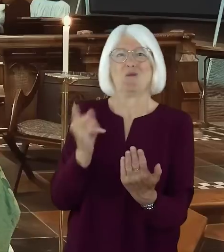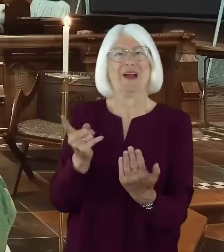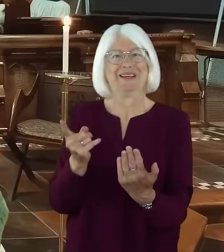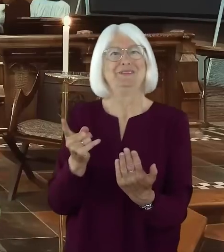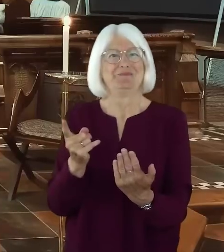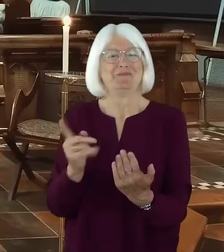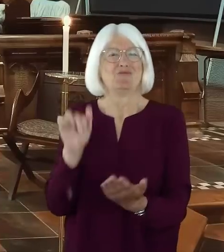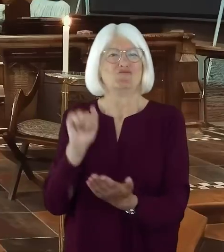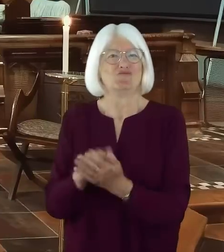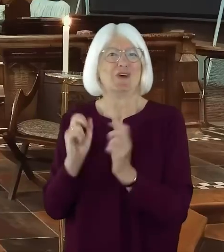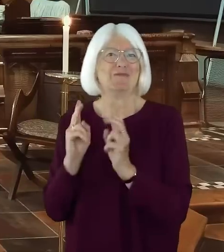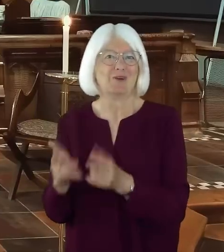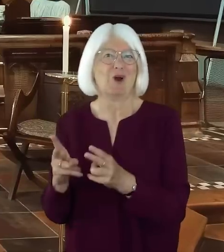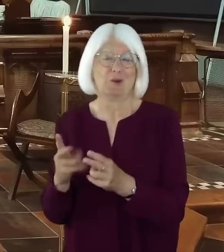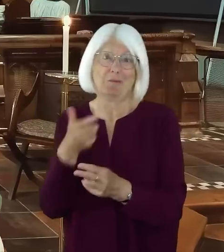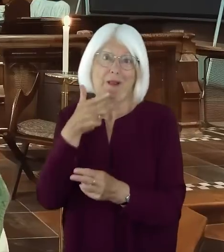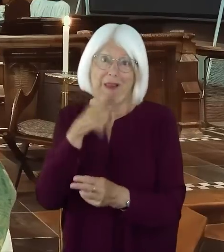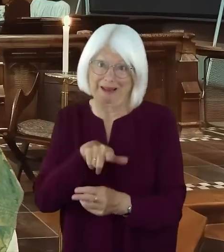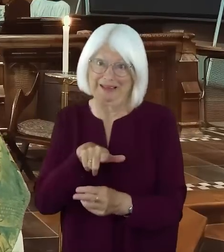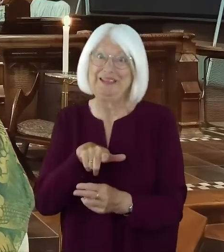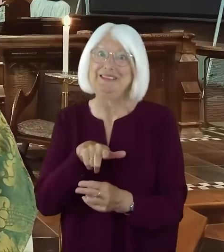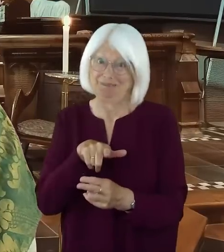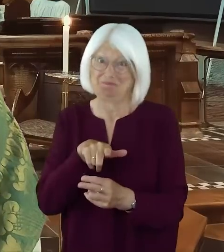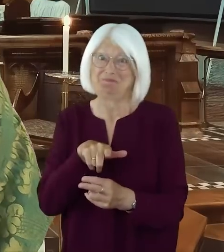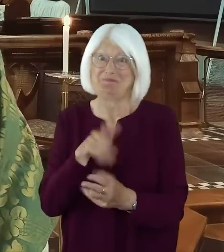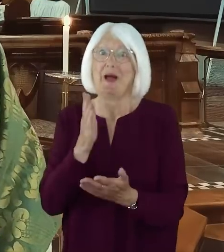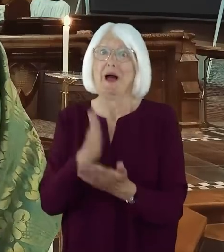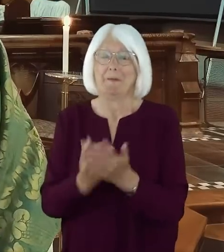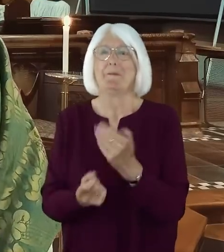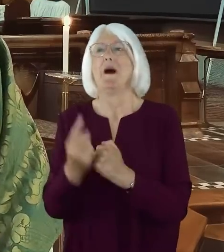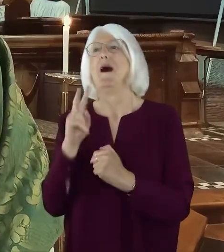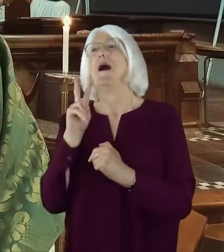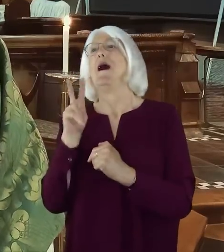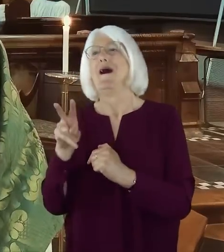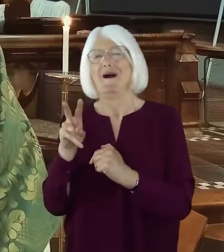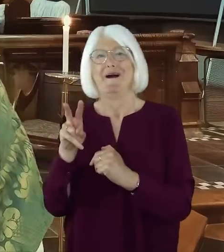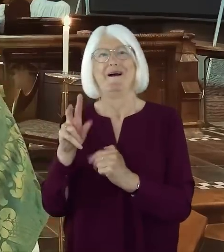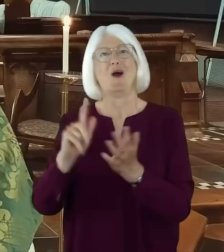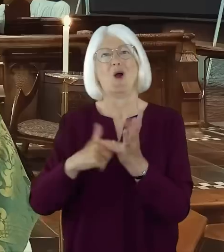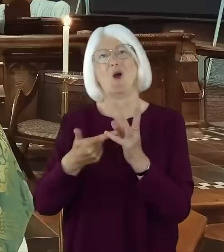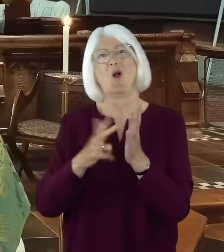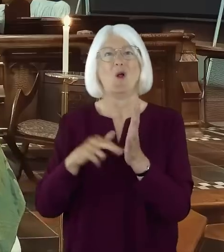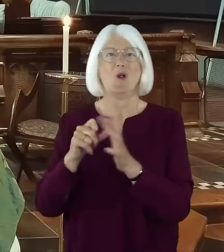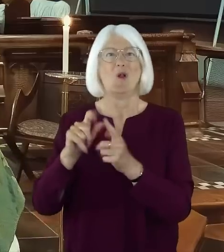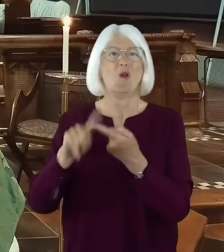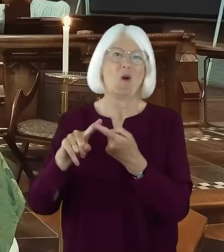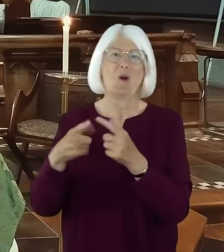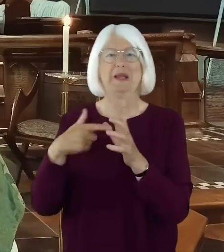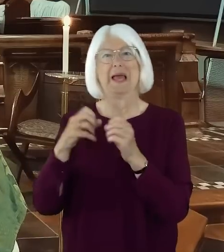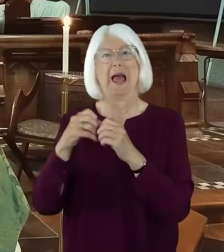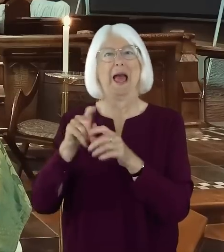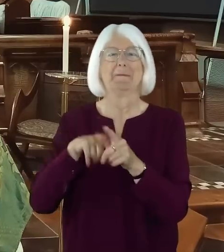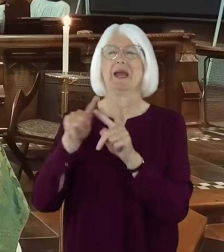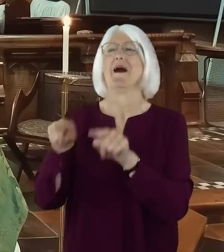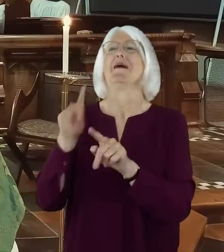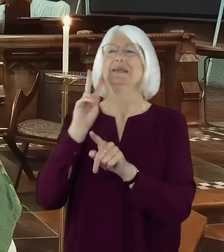you're on the right road. And fortunately, sooner or later, over the horizon appears Launde Abbey, and there's a great